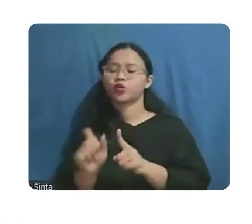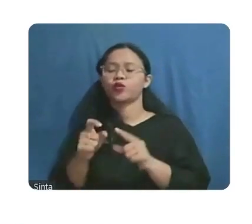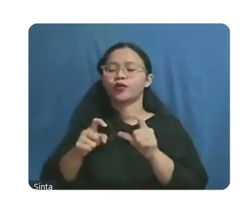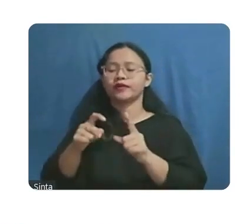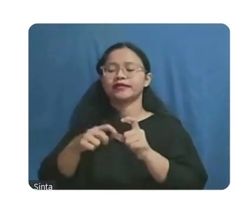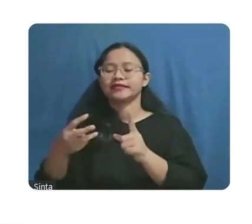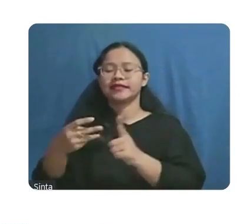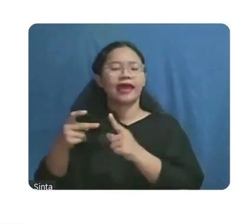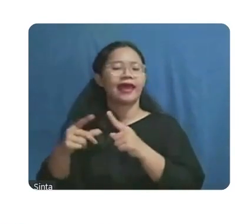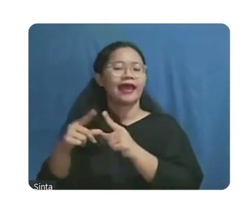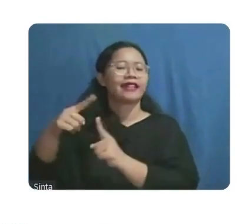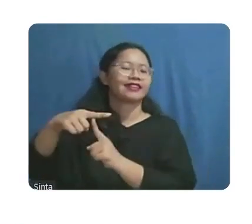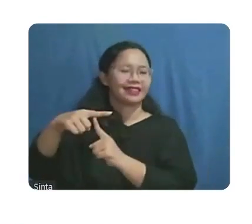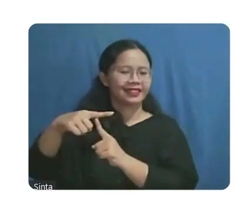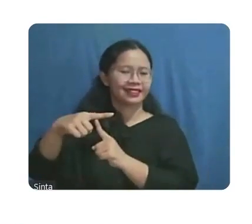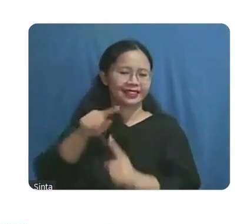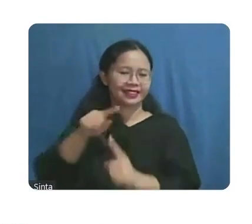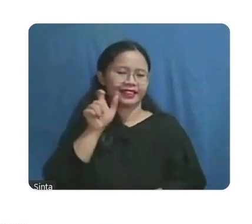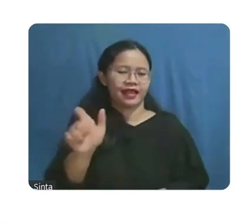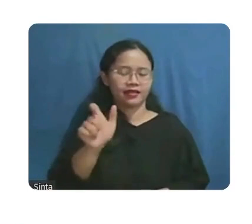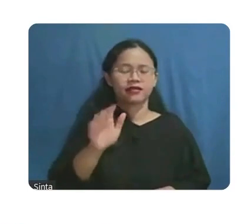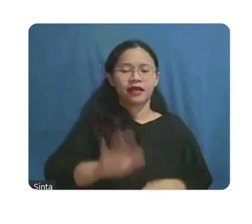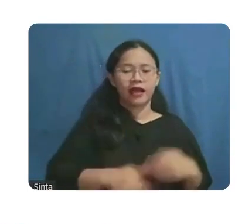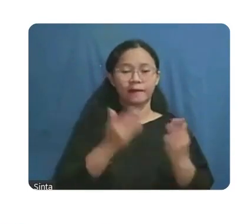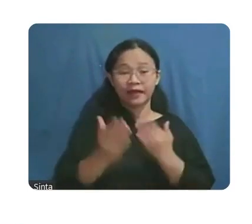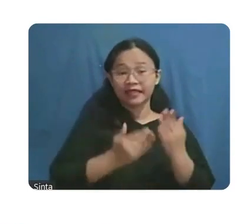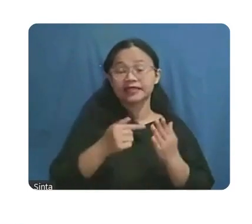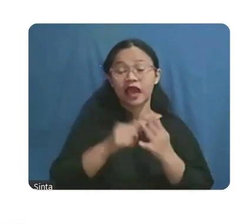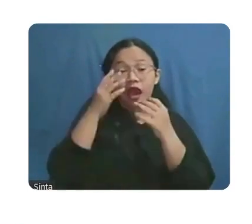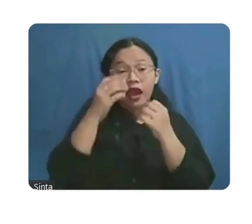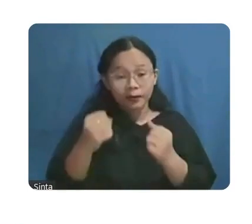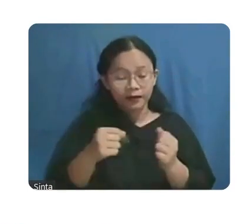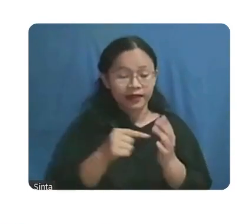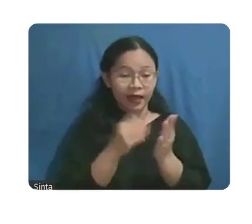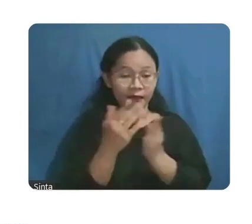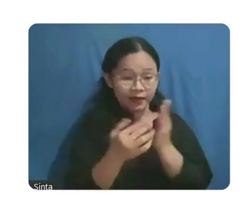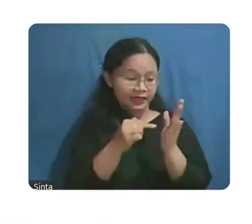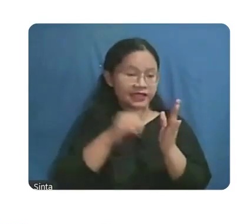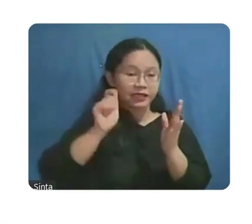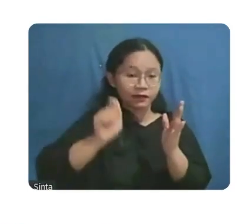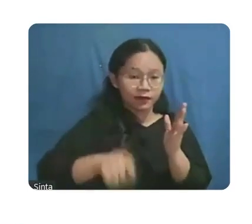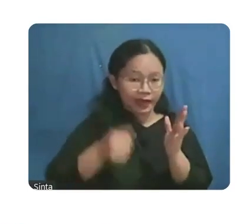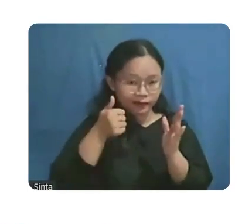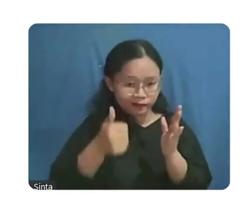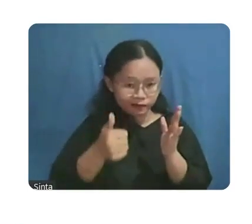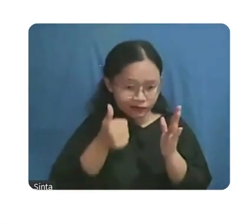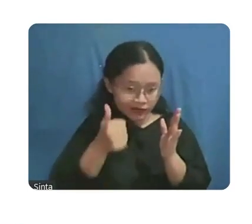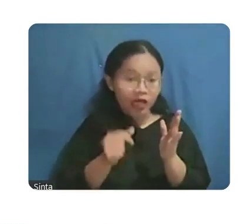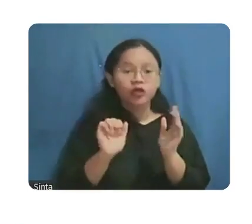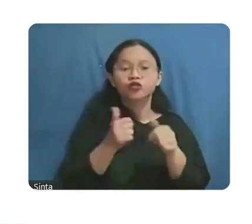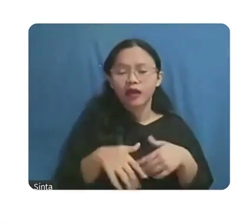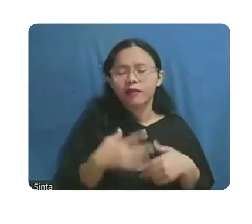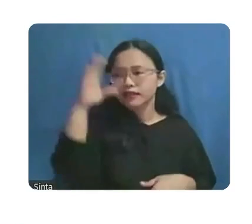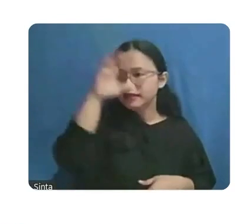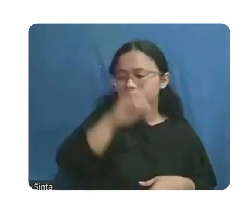caused by air pollution. For example, if the ISPO data showed moderate or